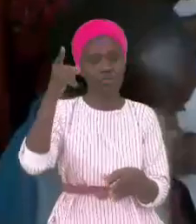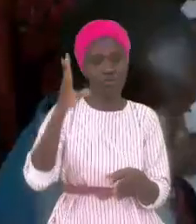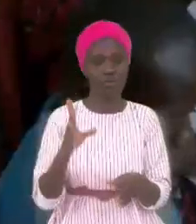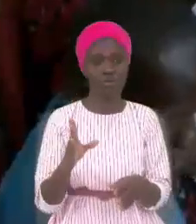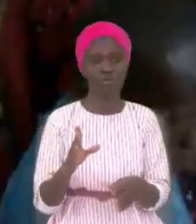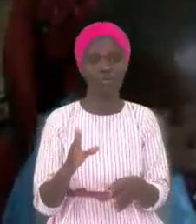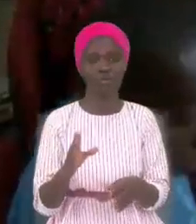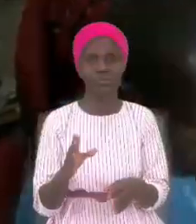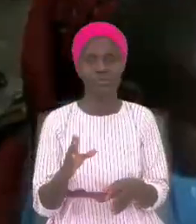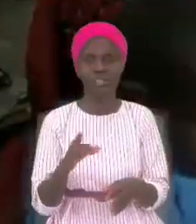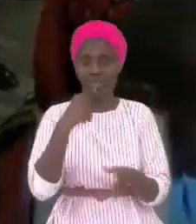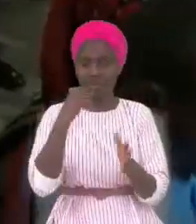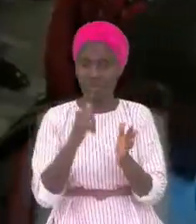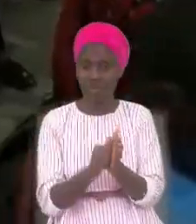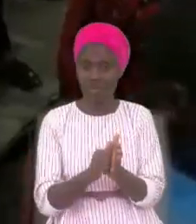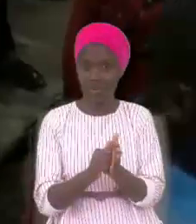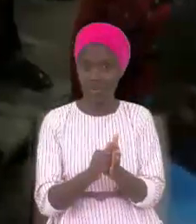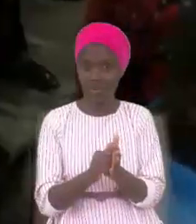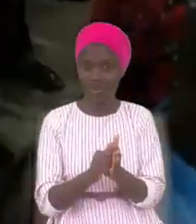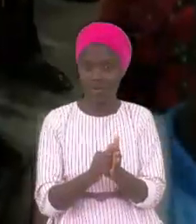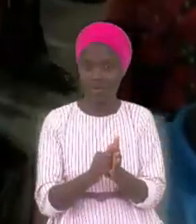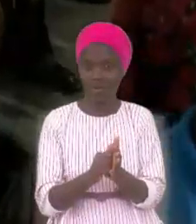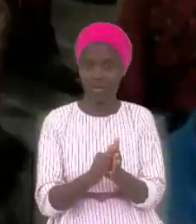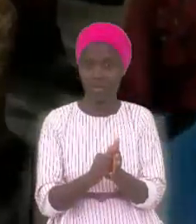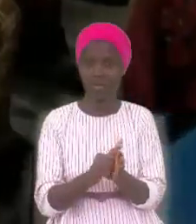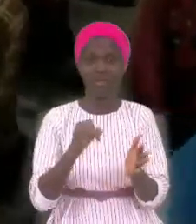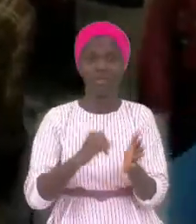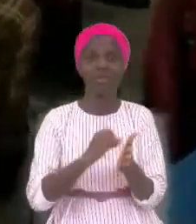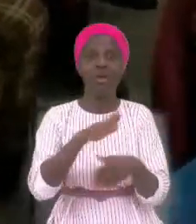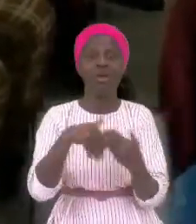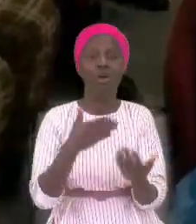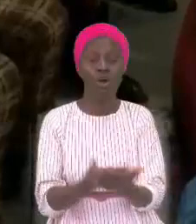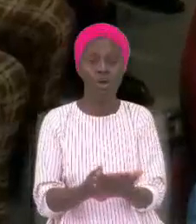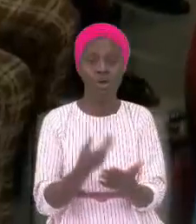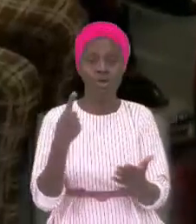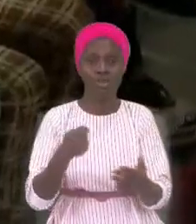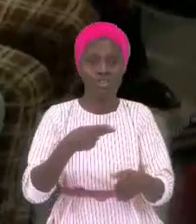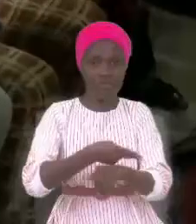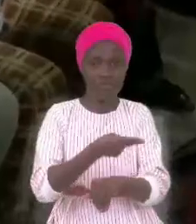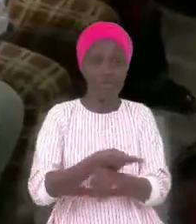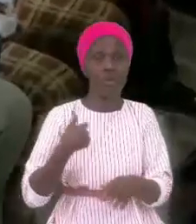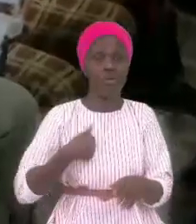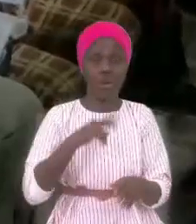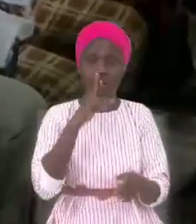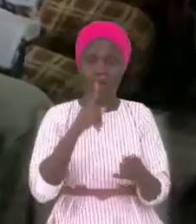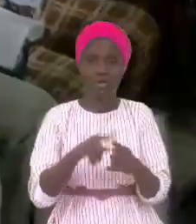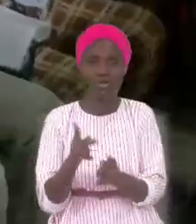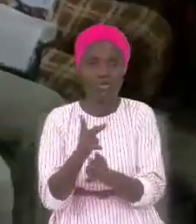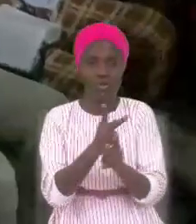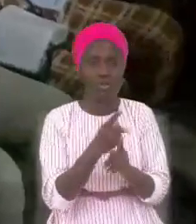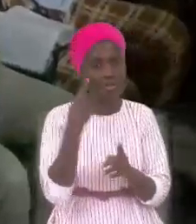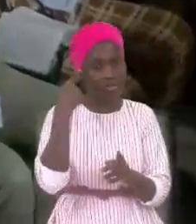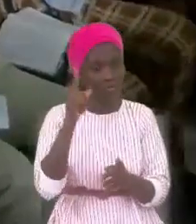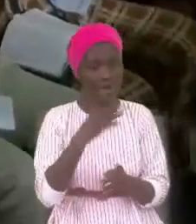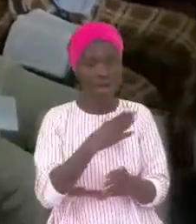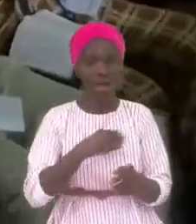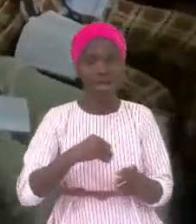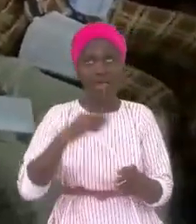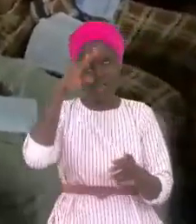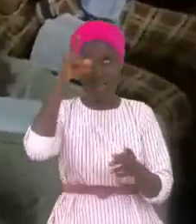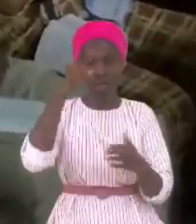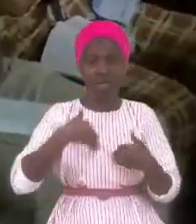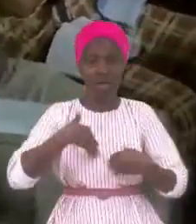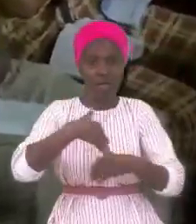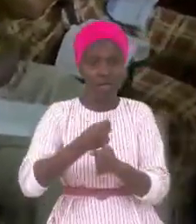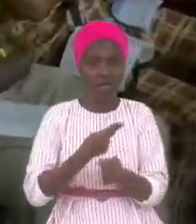it says, is all the flock we're to take care of. And he says, he has made us overseers, he has made us